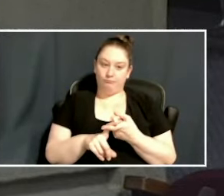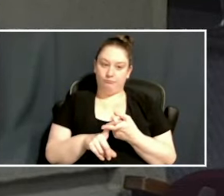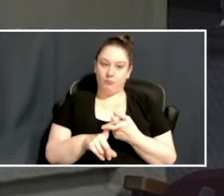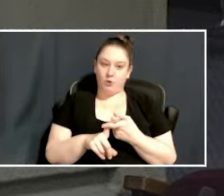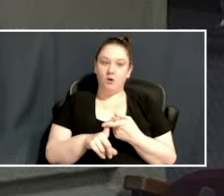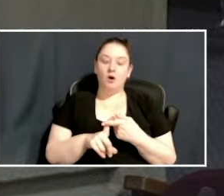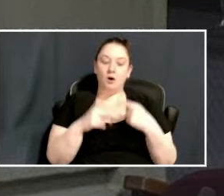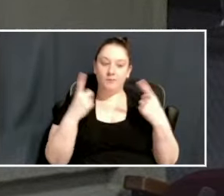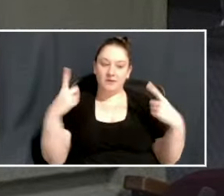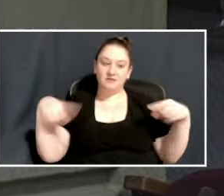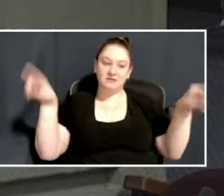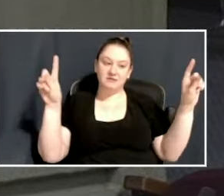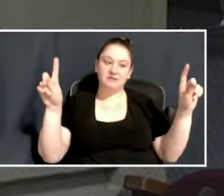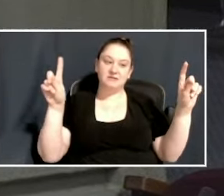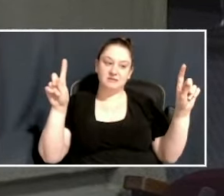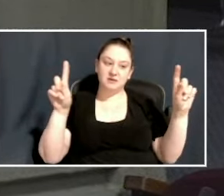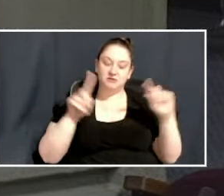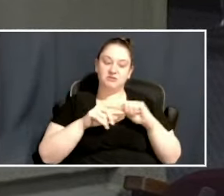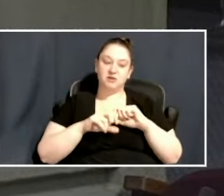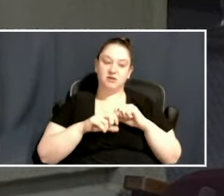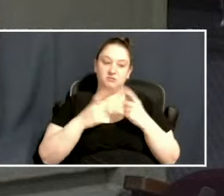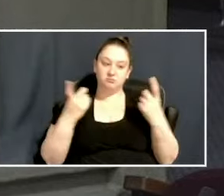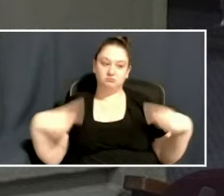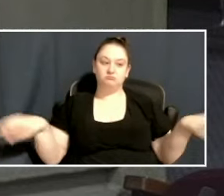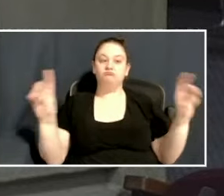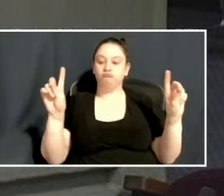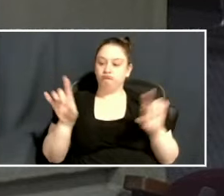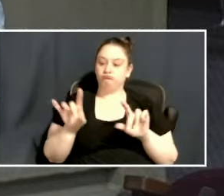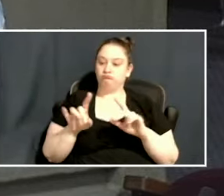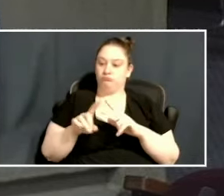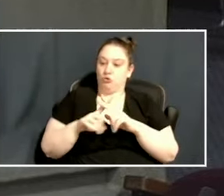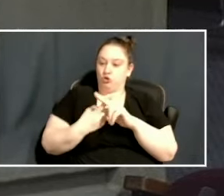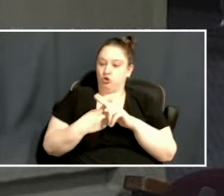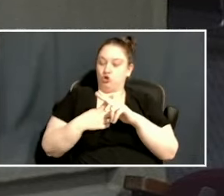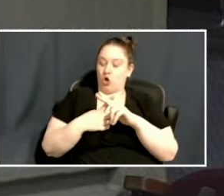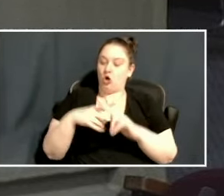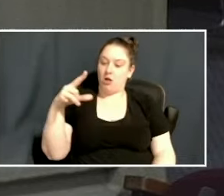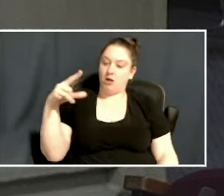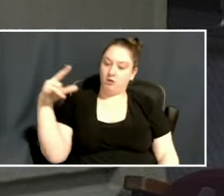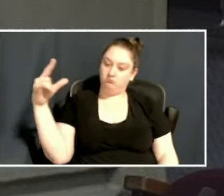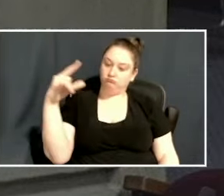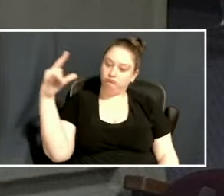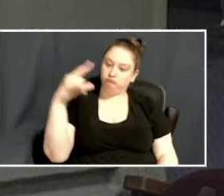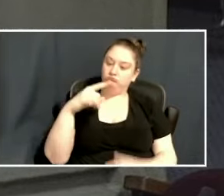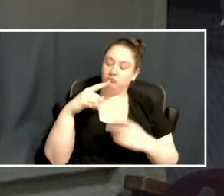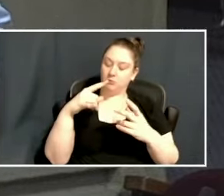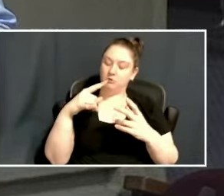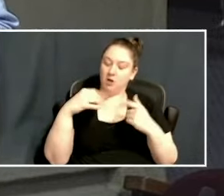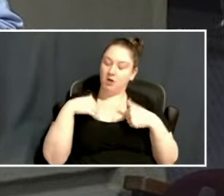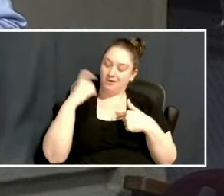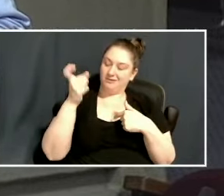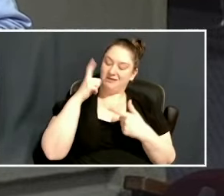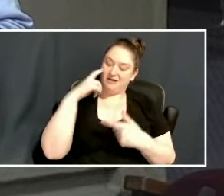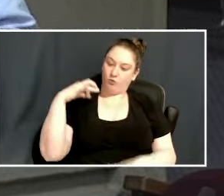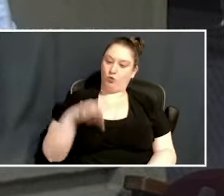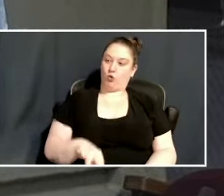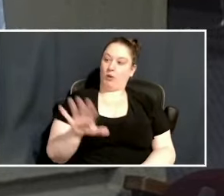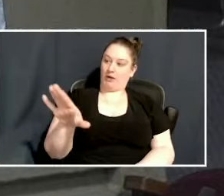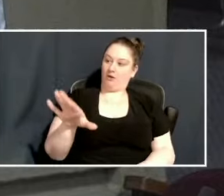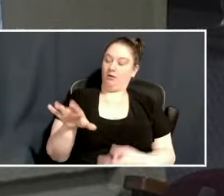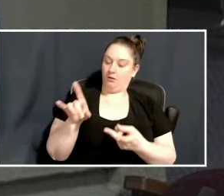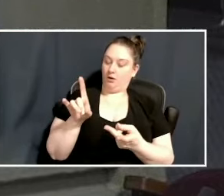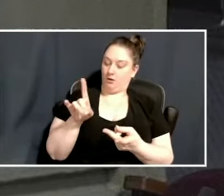commercial air service and to give you the credit you rightfully deserve in helping lead this effort. I don't know if our residents are